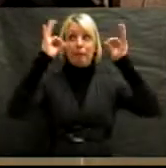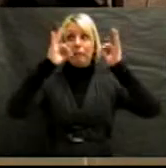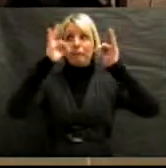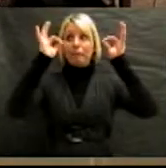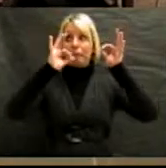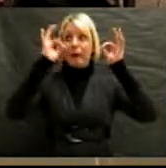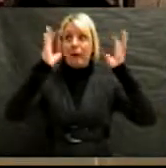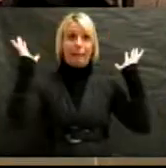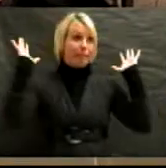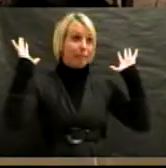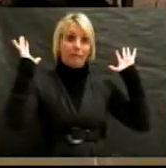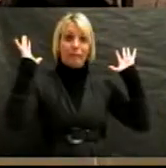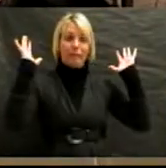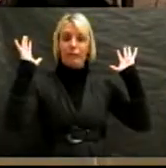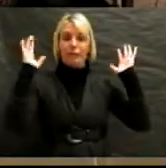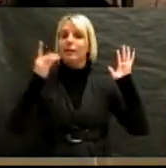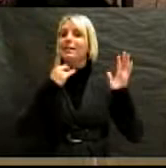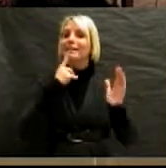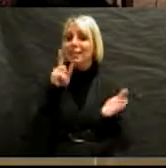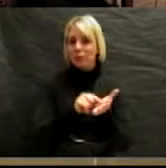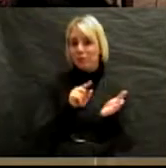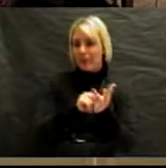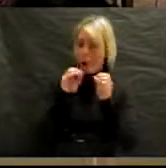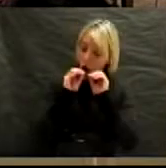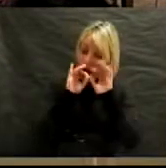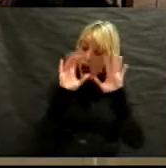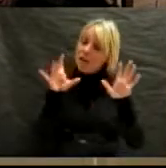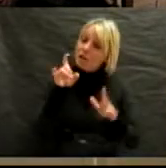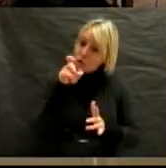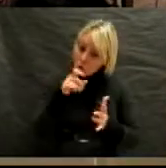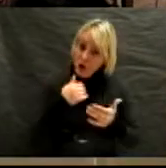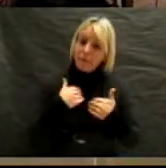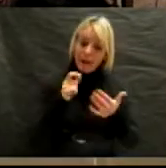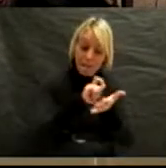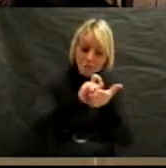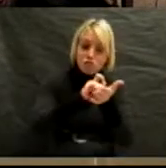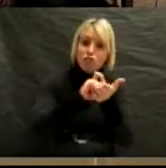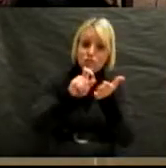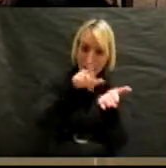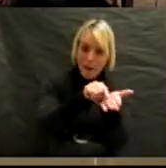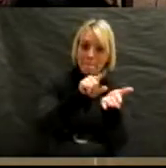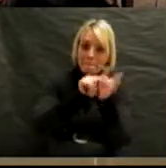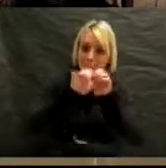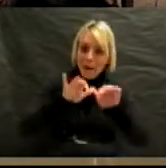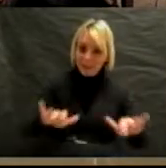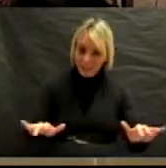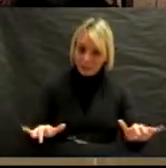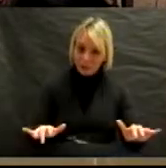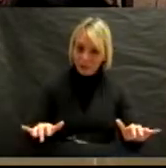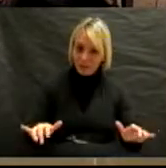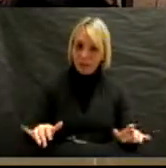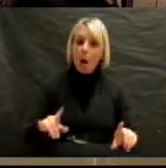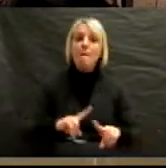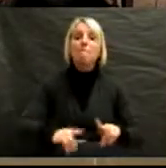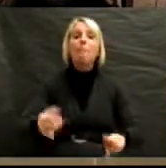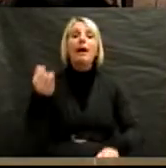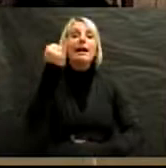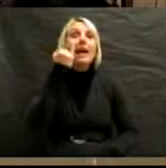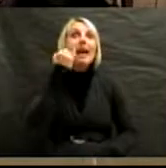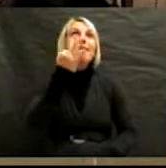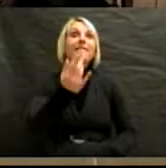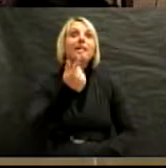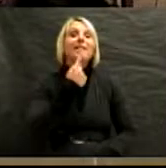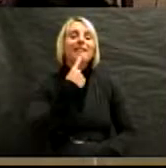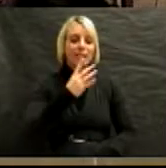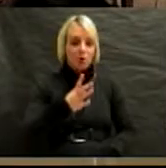written publication. But if it says a official notification or publication, could in fact be the district